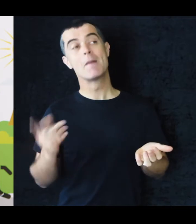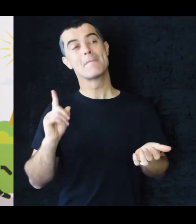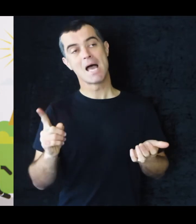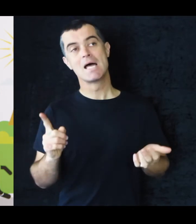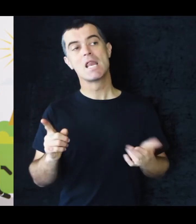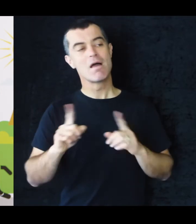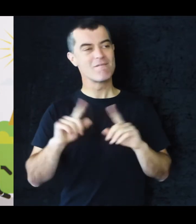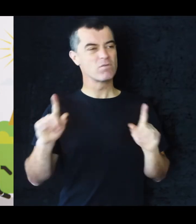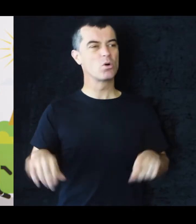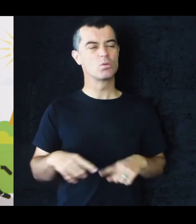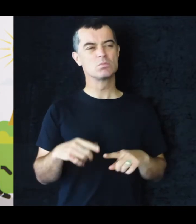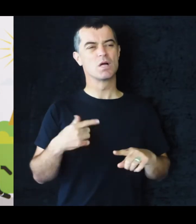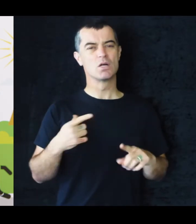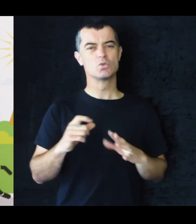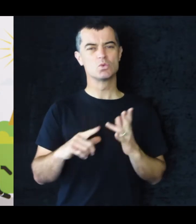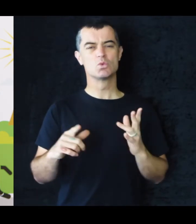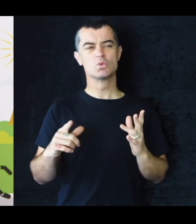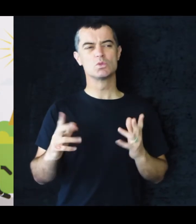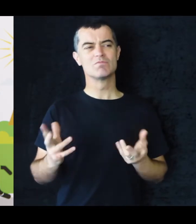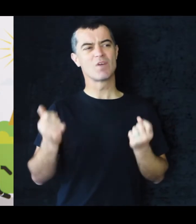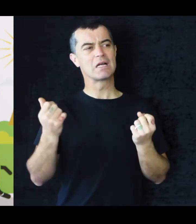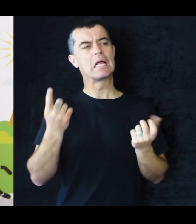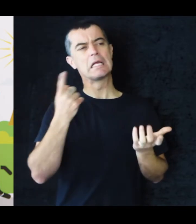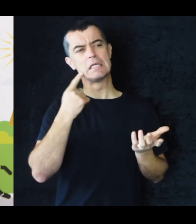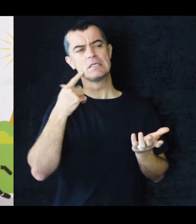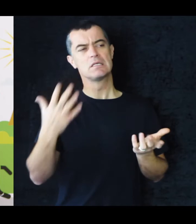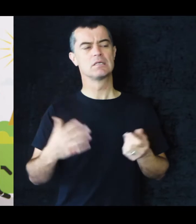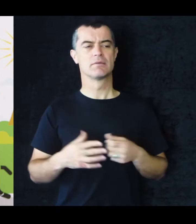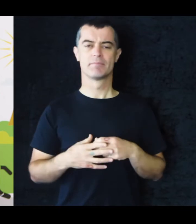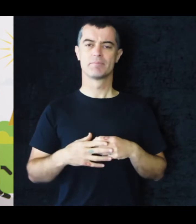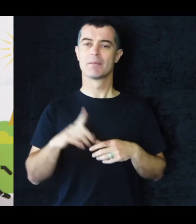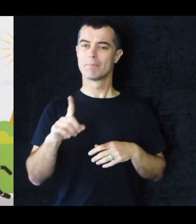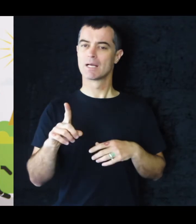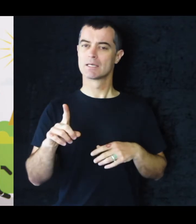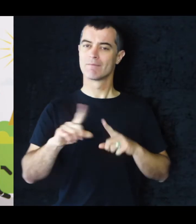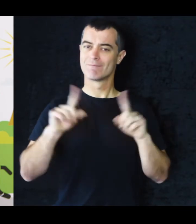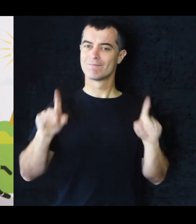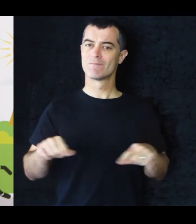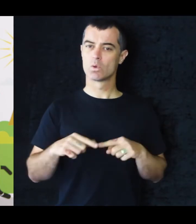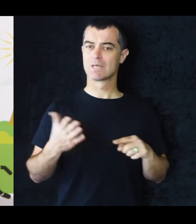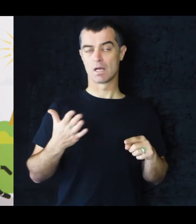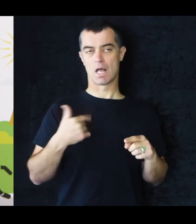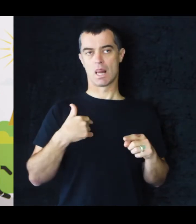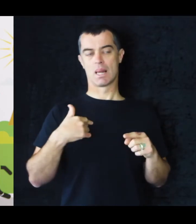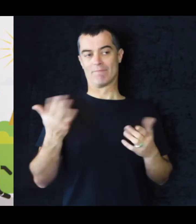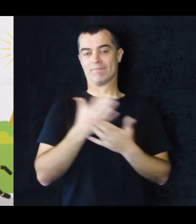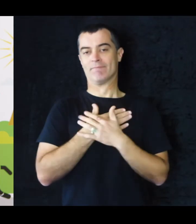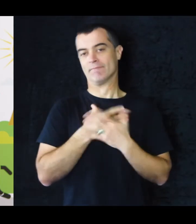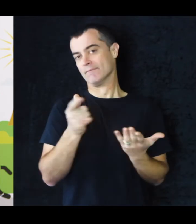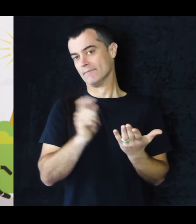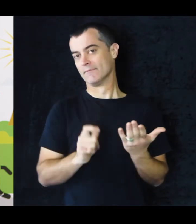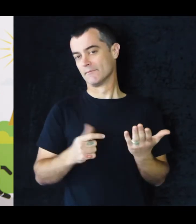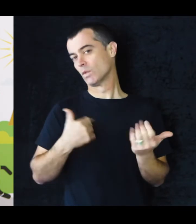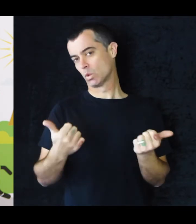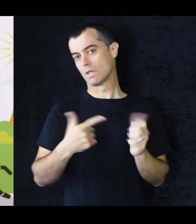But the actual forms I do find quite easy, but forms are my forte.